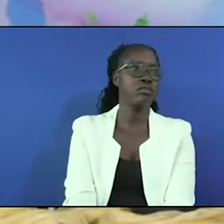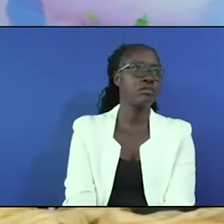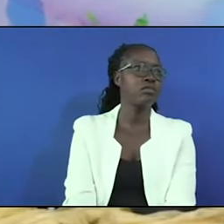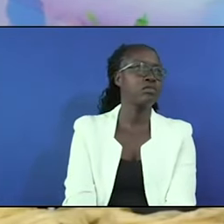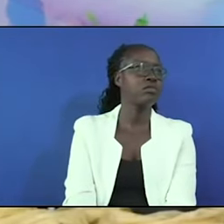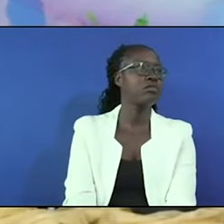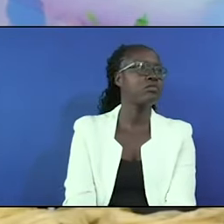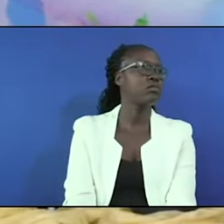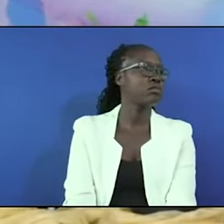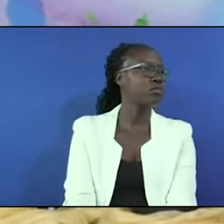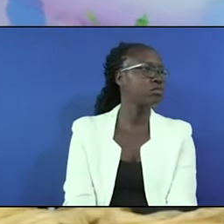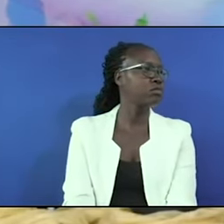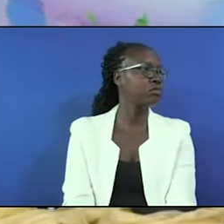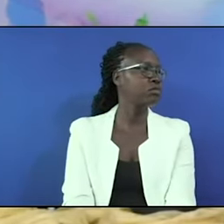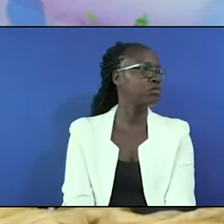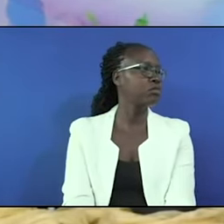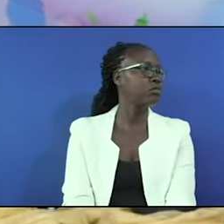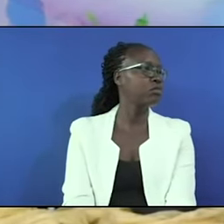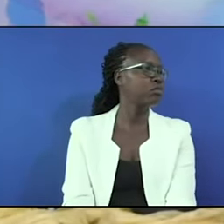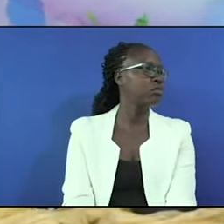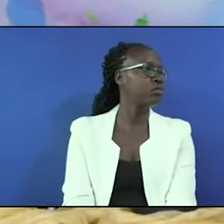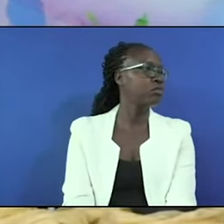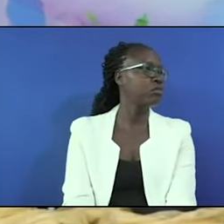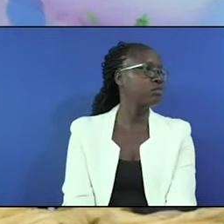being honest to God.